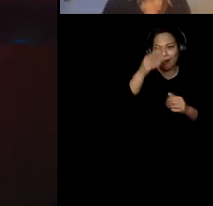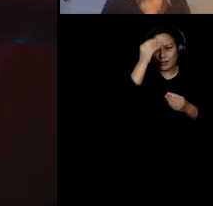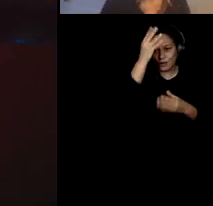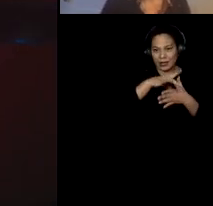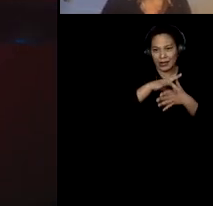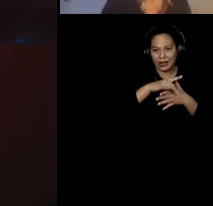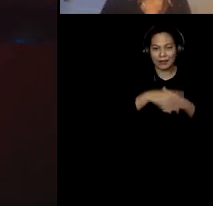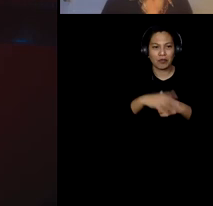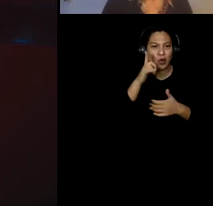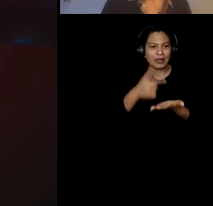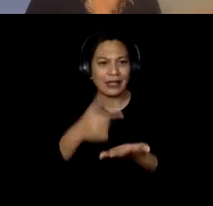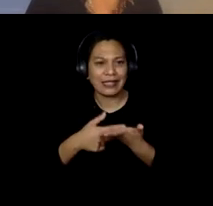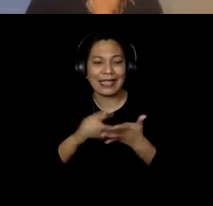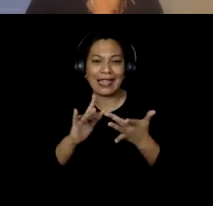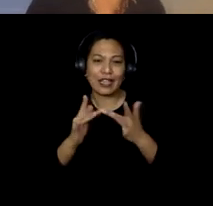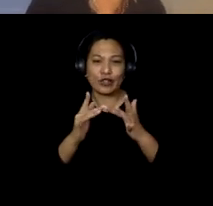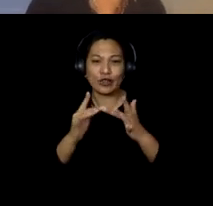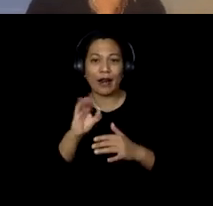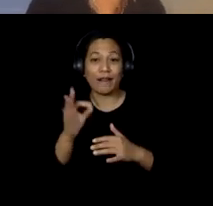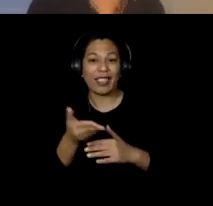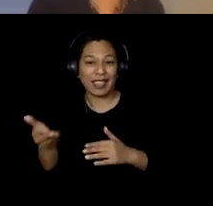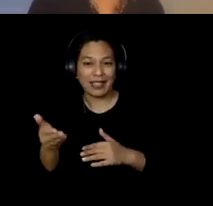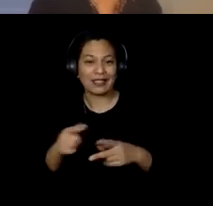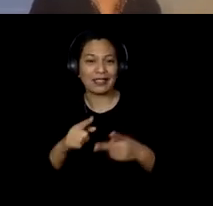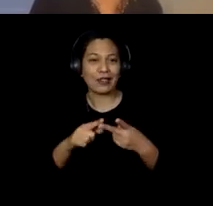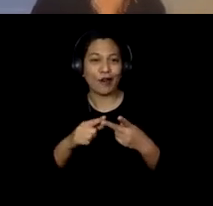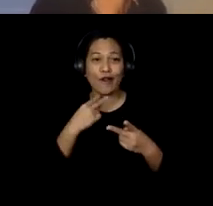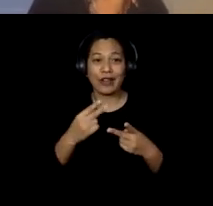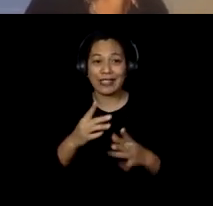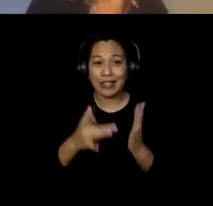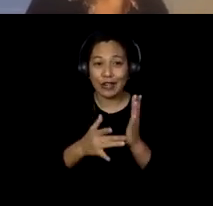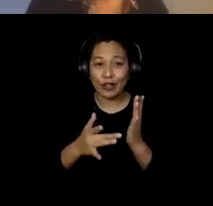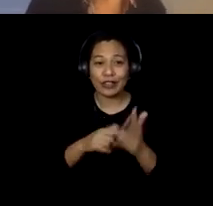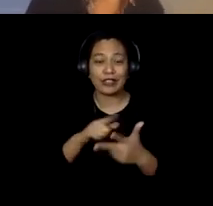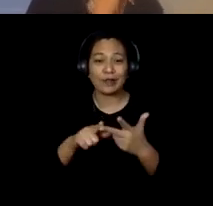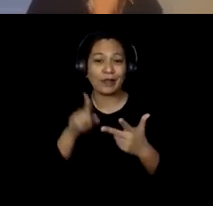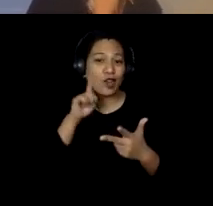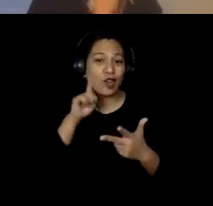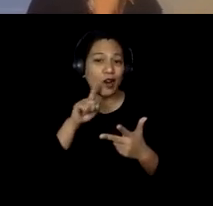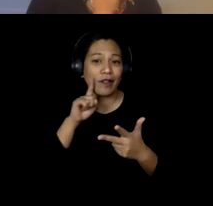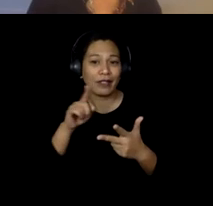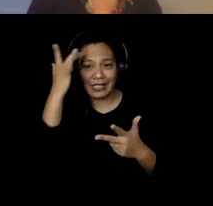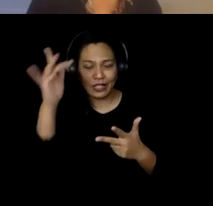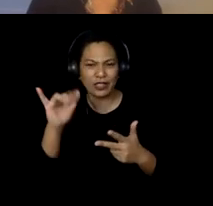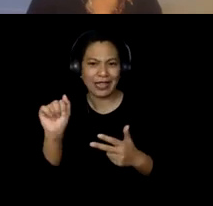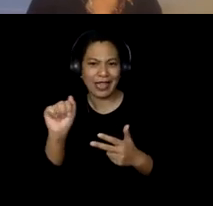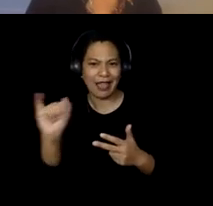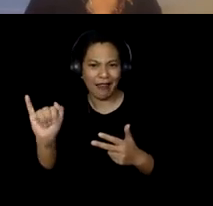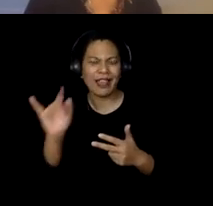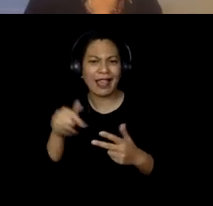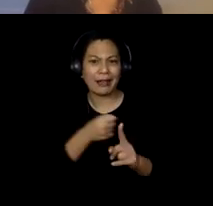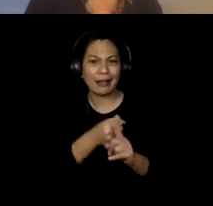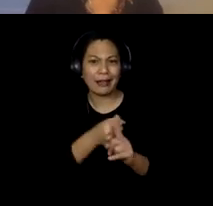Things, voice technology, artificial intelligence is having a big impact on our content